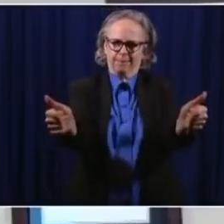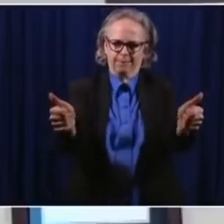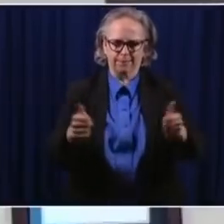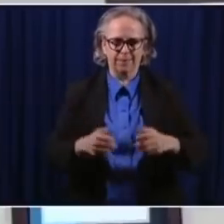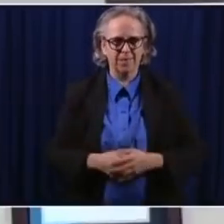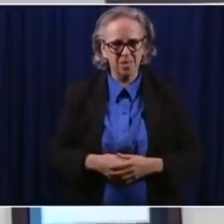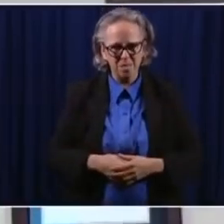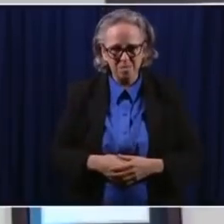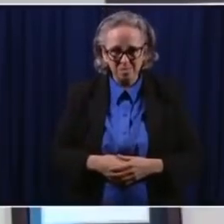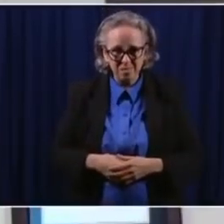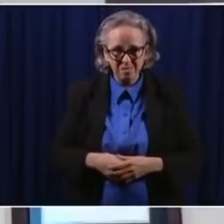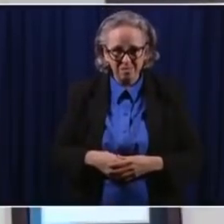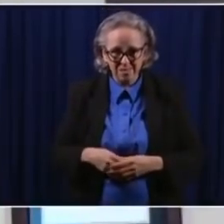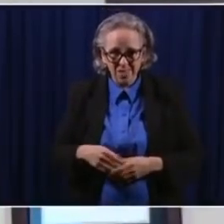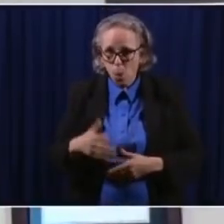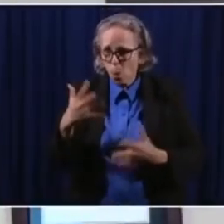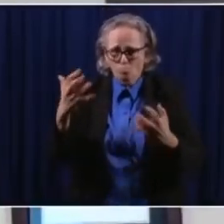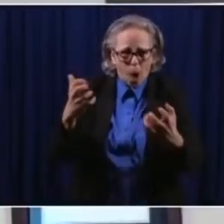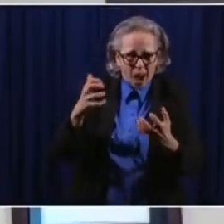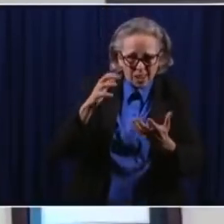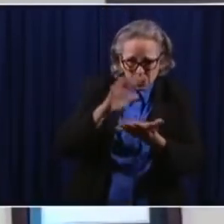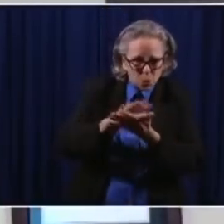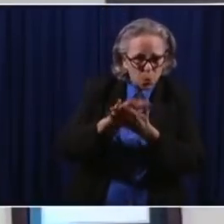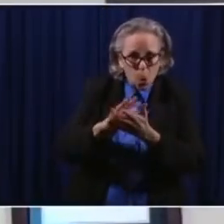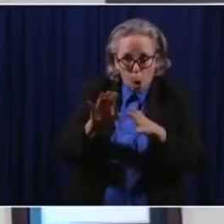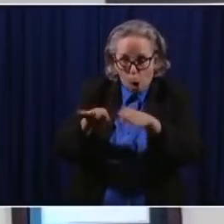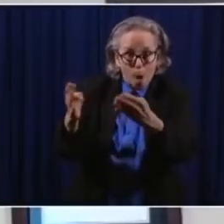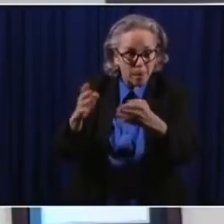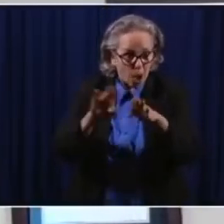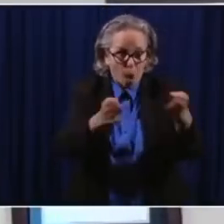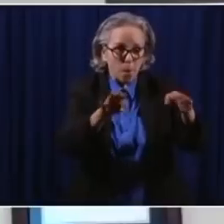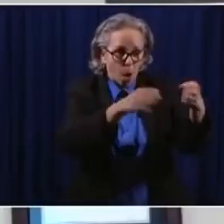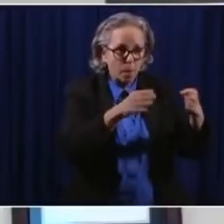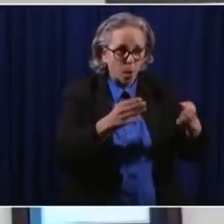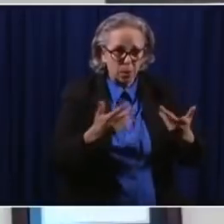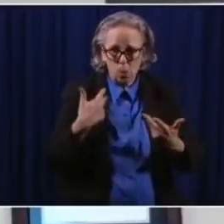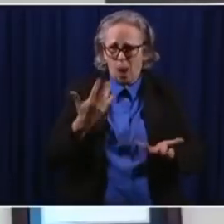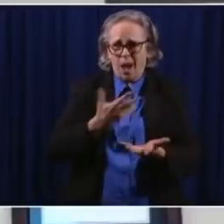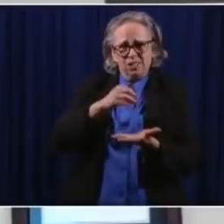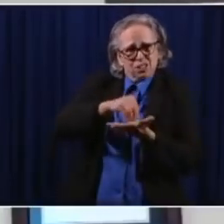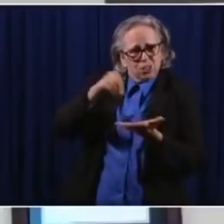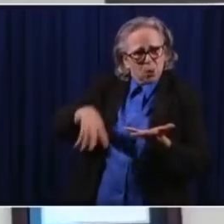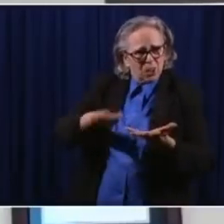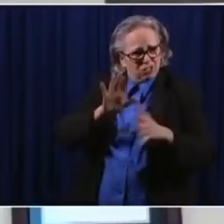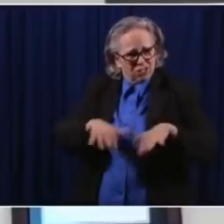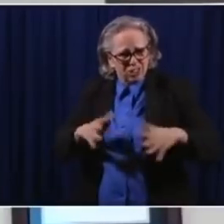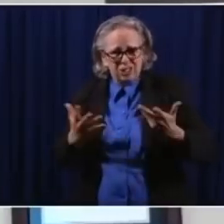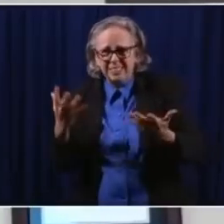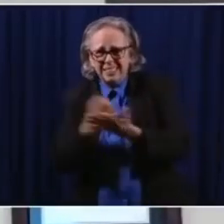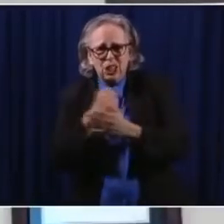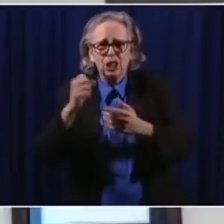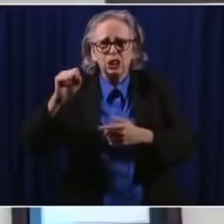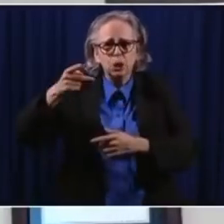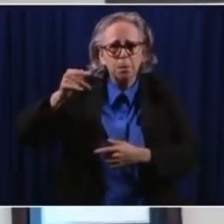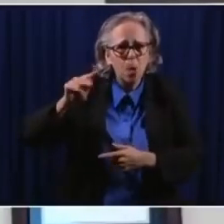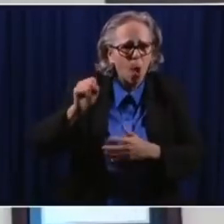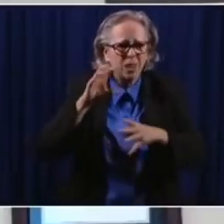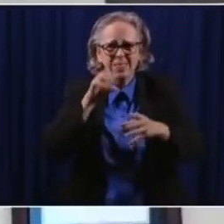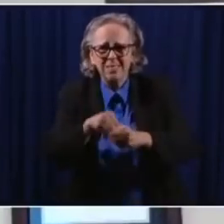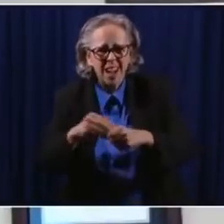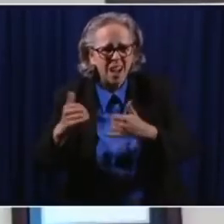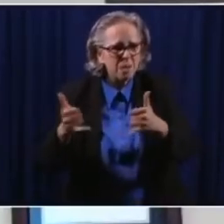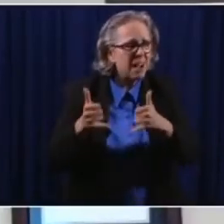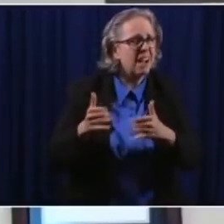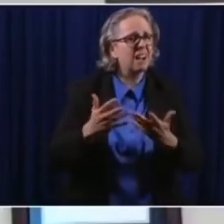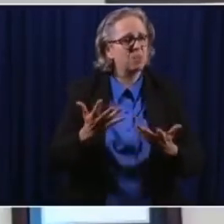our schools open and to keep our students playing sports and doing extracurriculars really rely on us